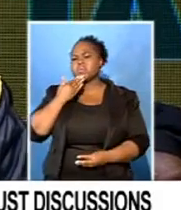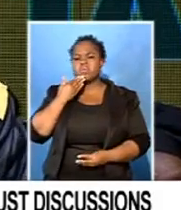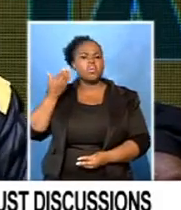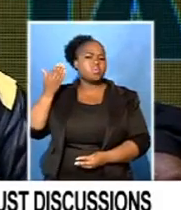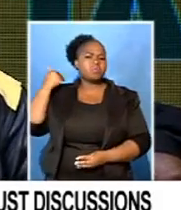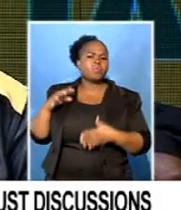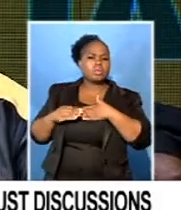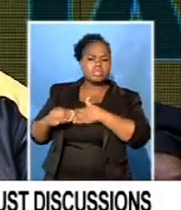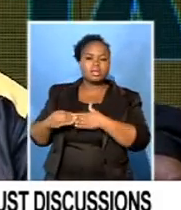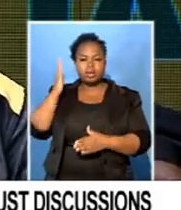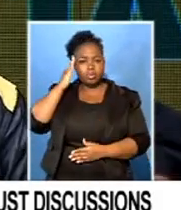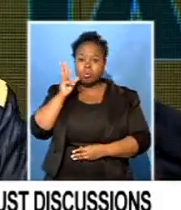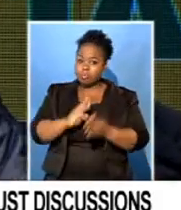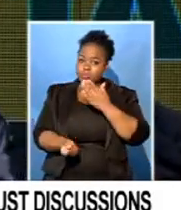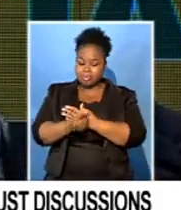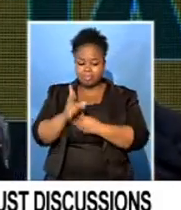they will come,